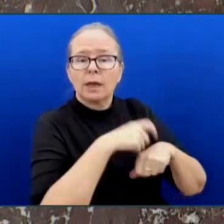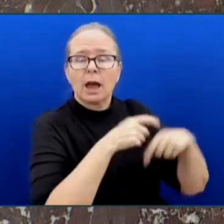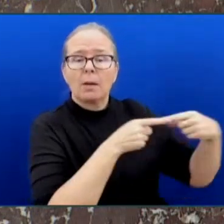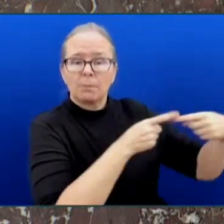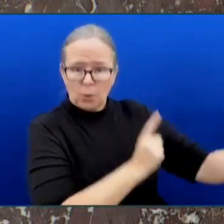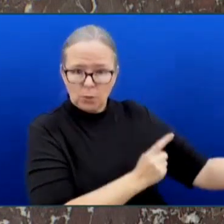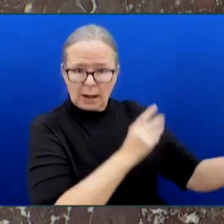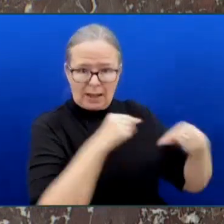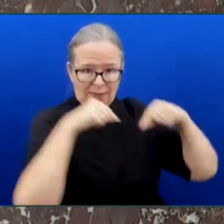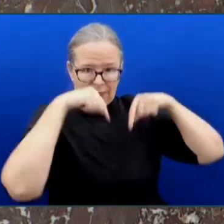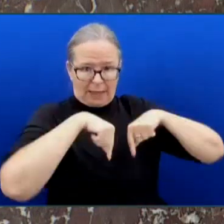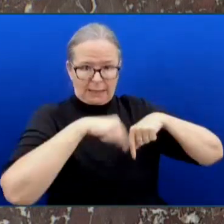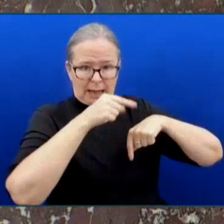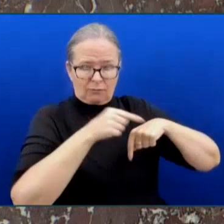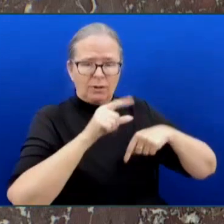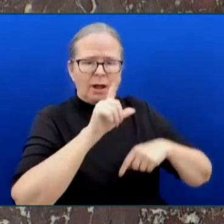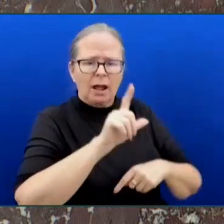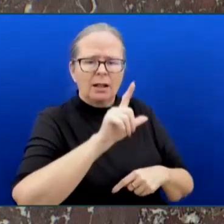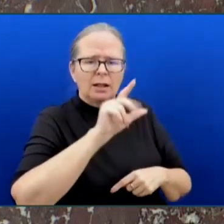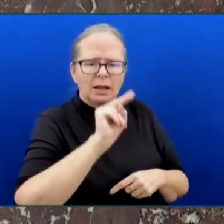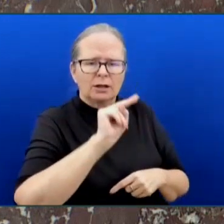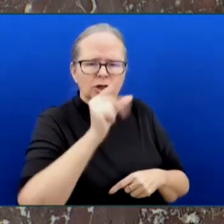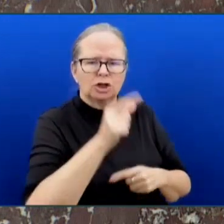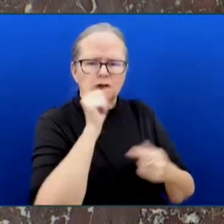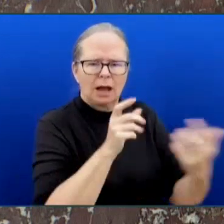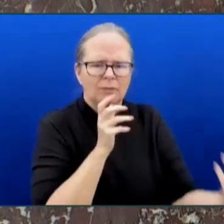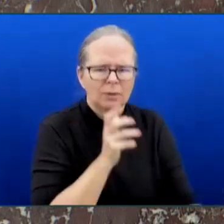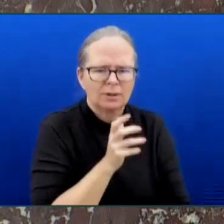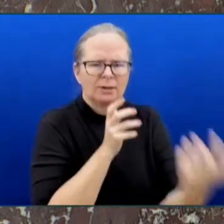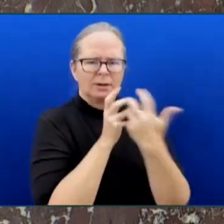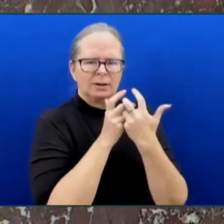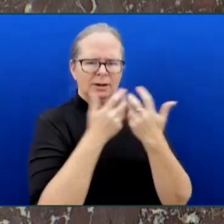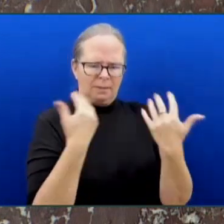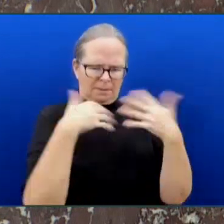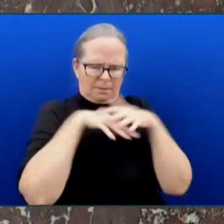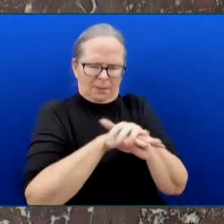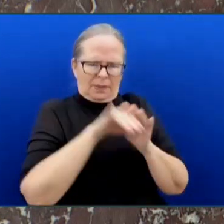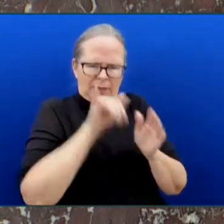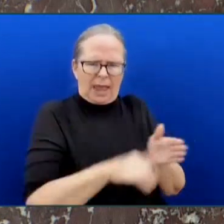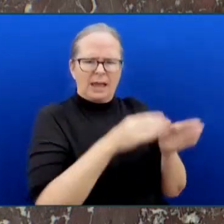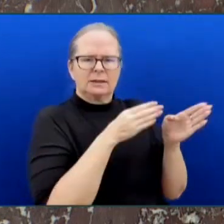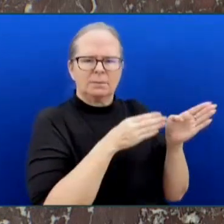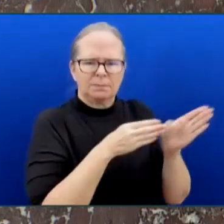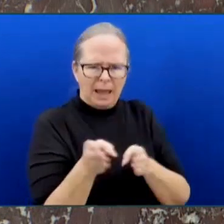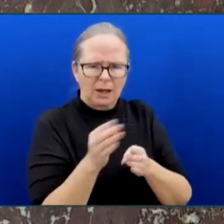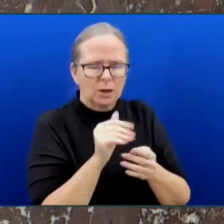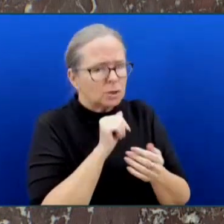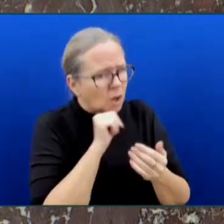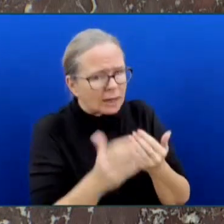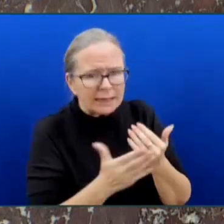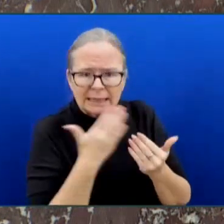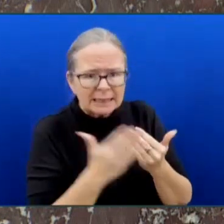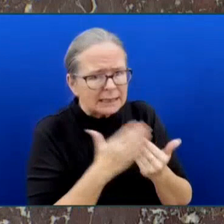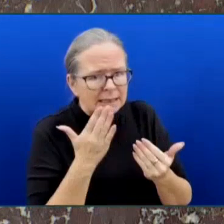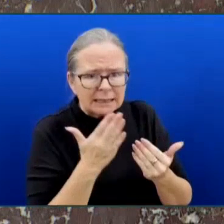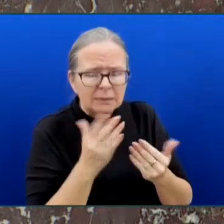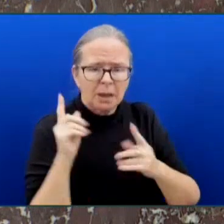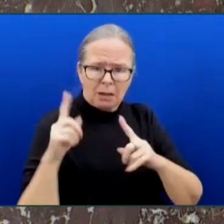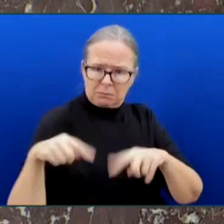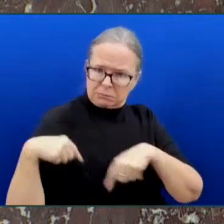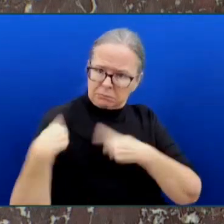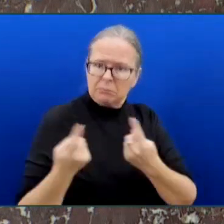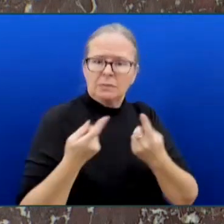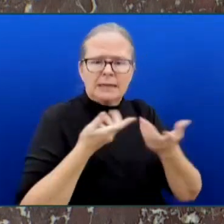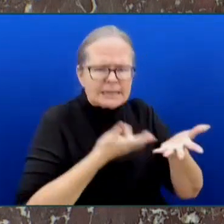not easy, but we have worked with the industry. We worked with the Haisla around Cedar LNG. We